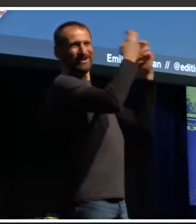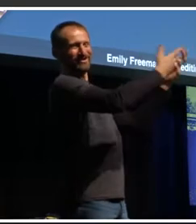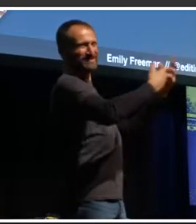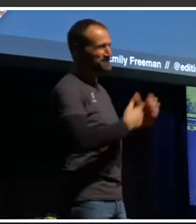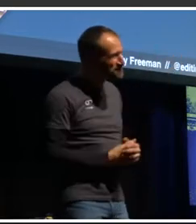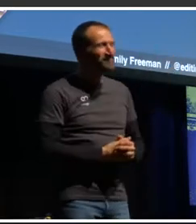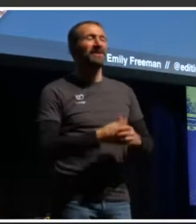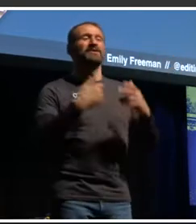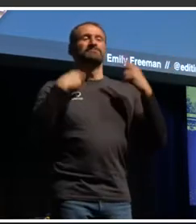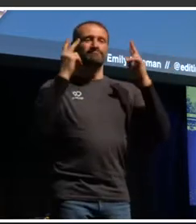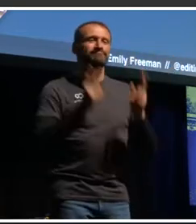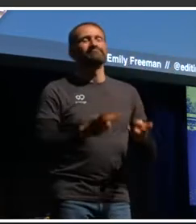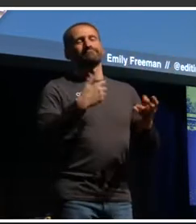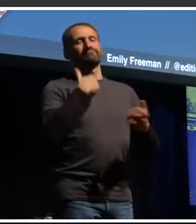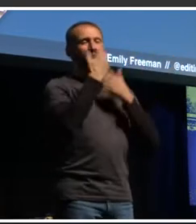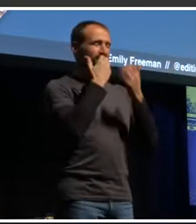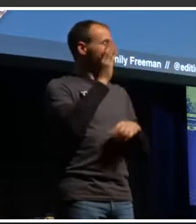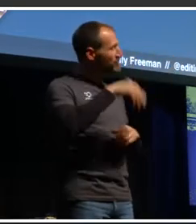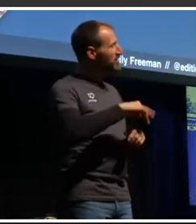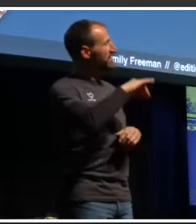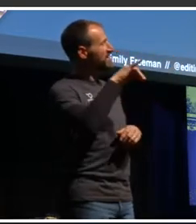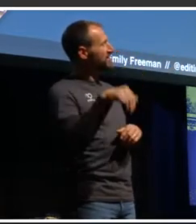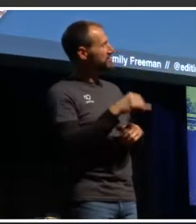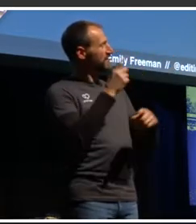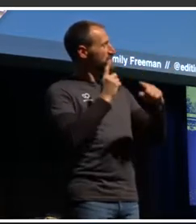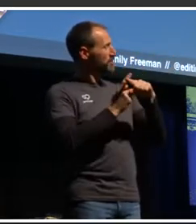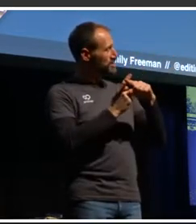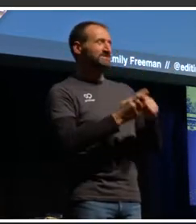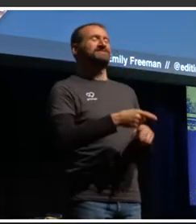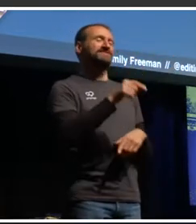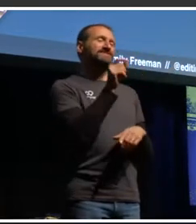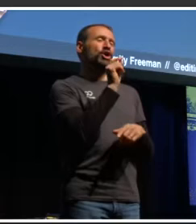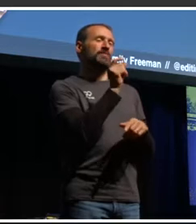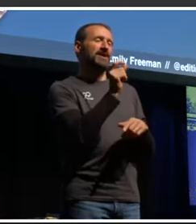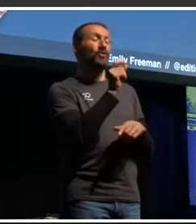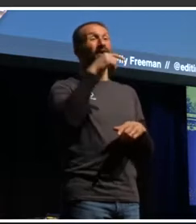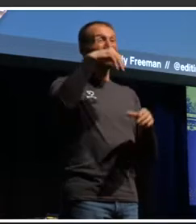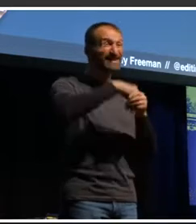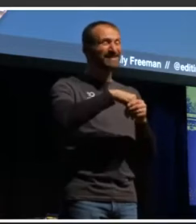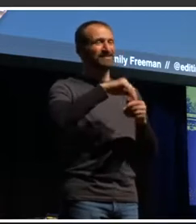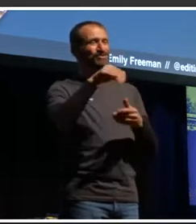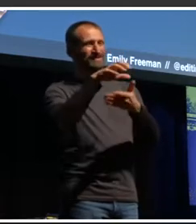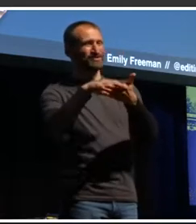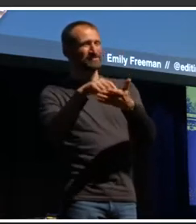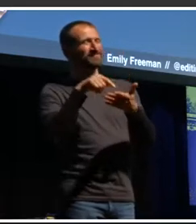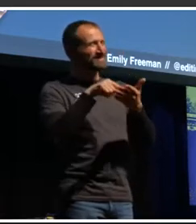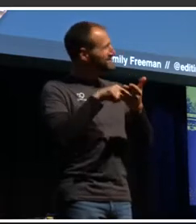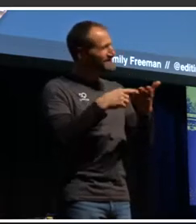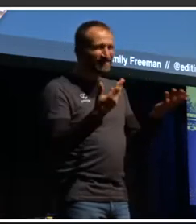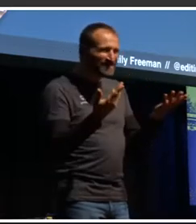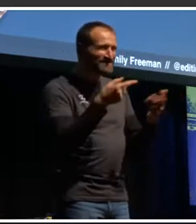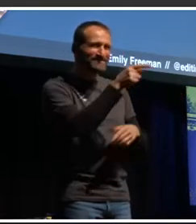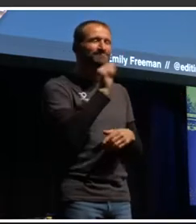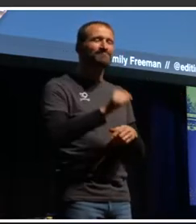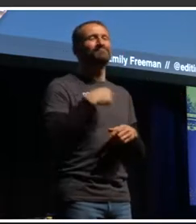the plus operator in JavaScript, that little one-character symbol that allows us to add integers and concatenate